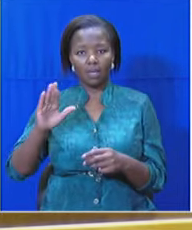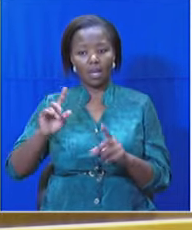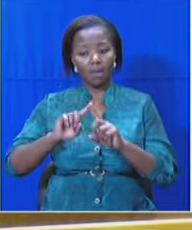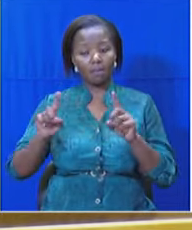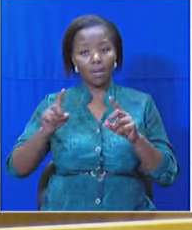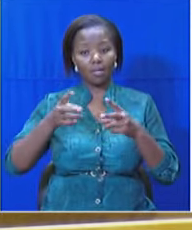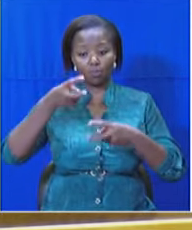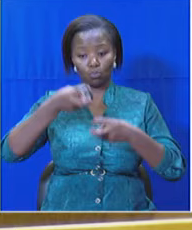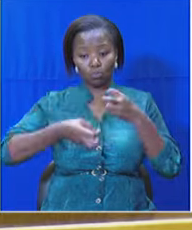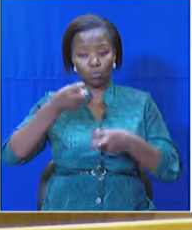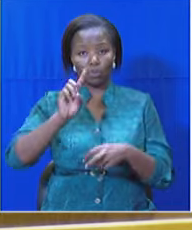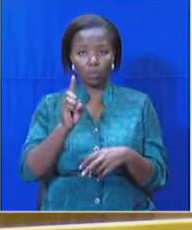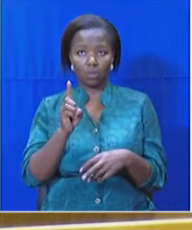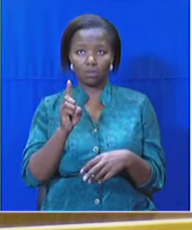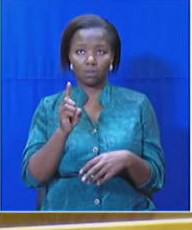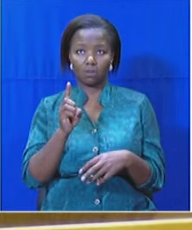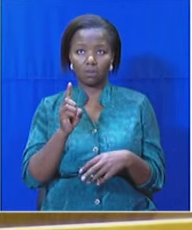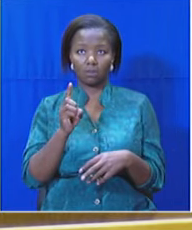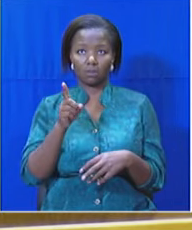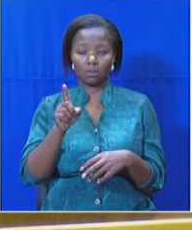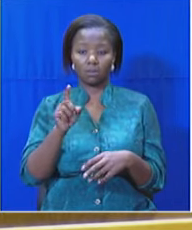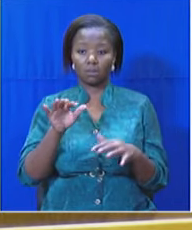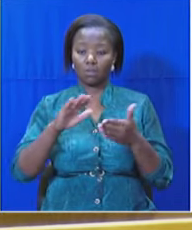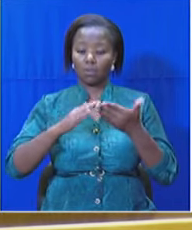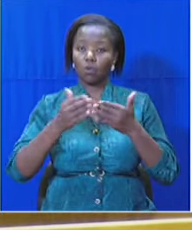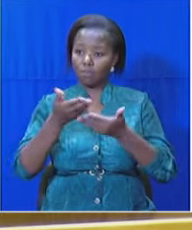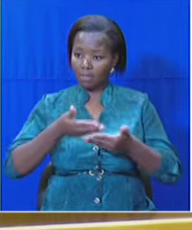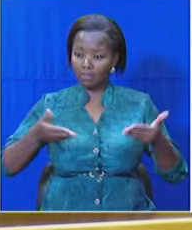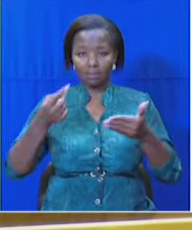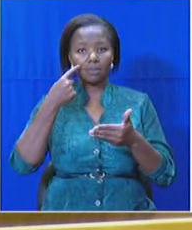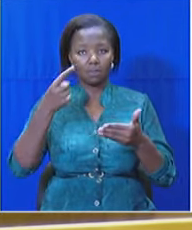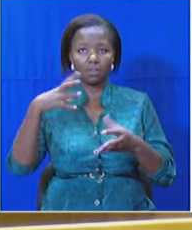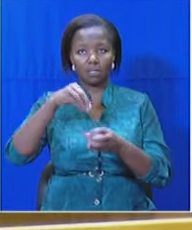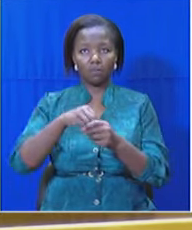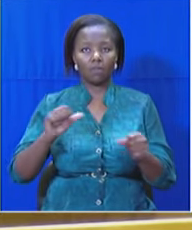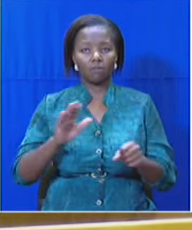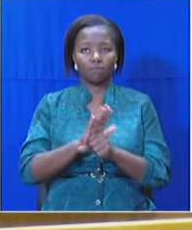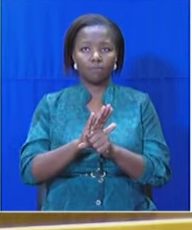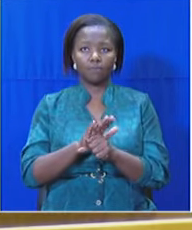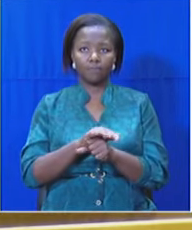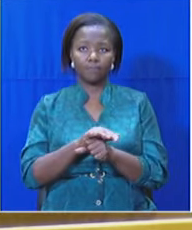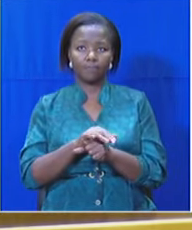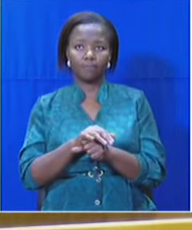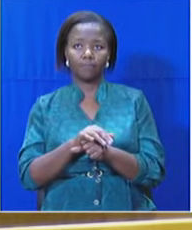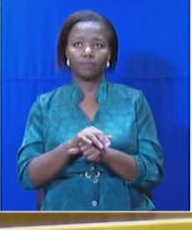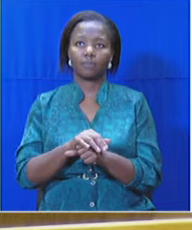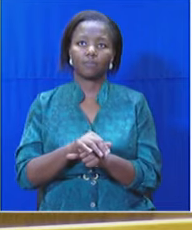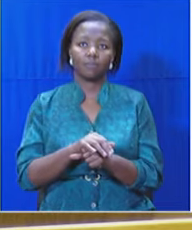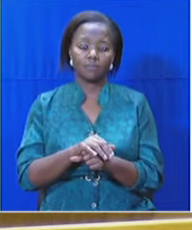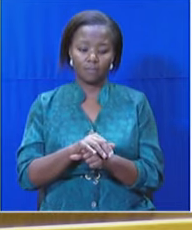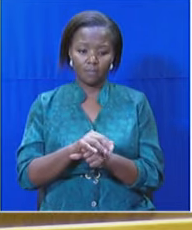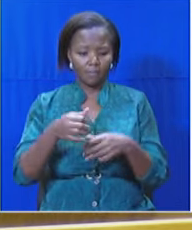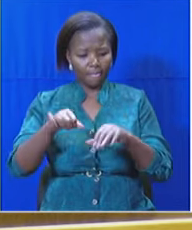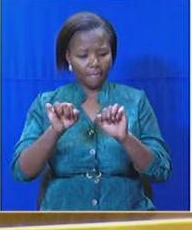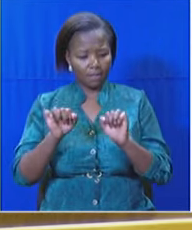kuya participate ngathi I corruption so into kufanele kukhulunywe ngayo, Minister, ukuthi attended to. Some